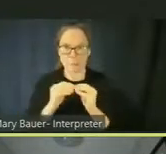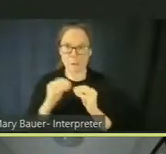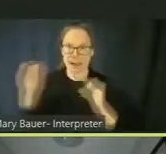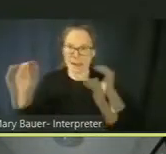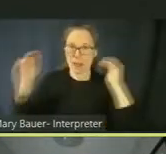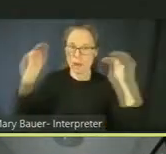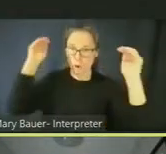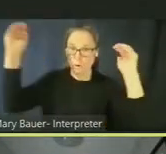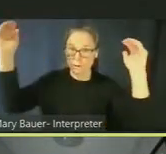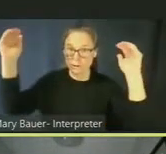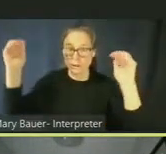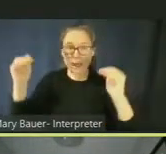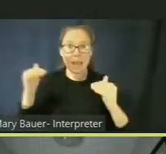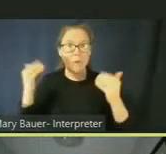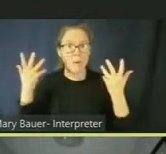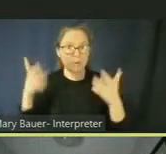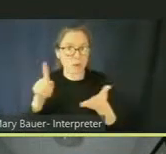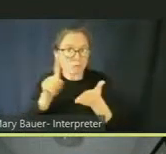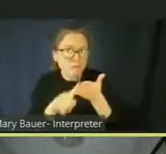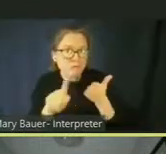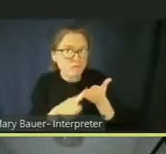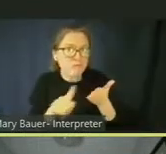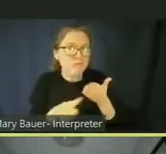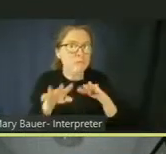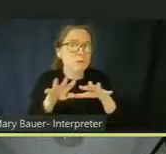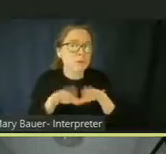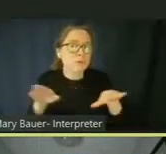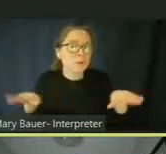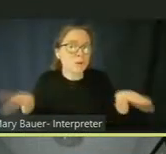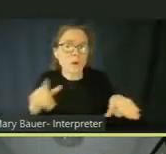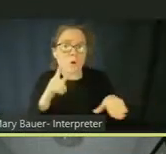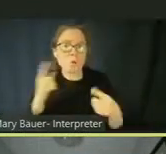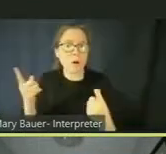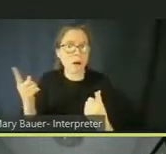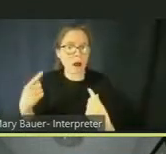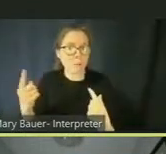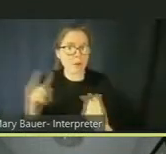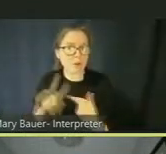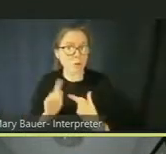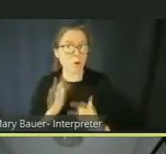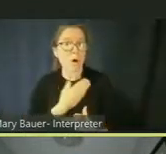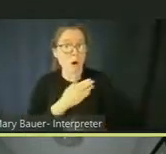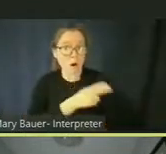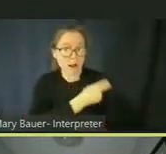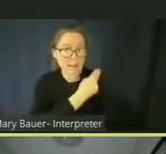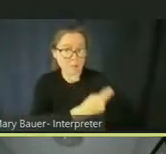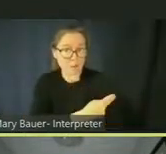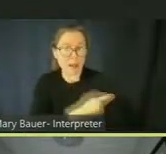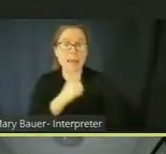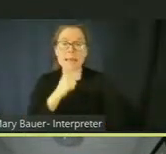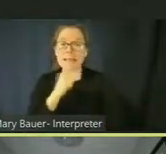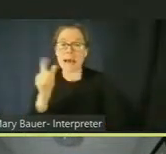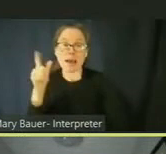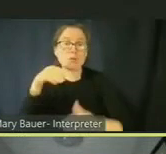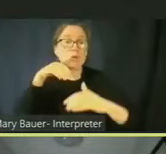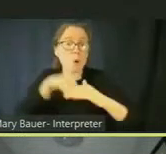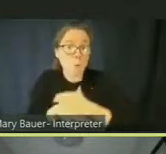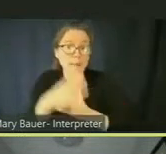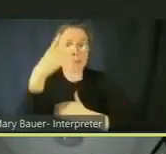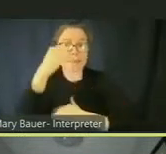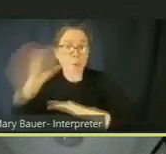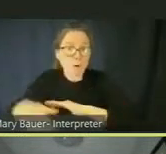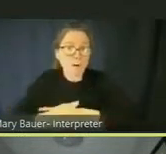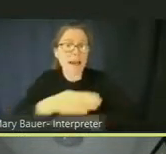population and did a study of the children that were coming to our hospital, not necessarily hospitalized, but those that came for